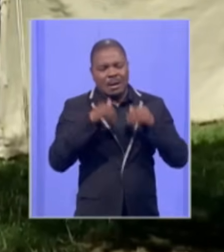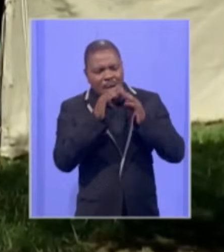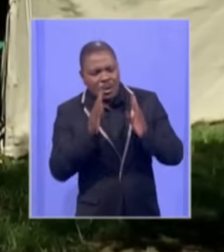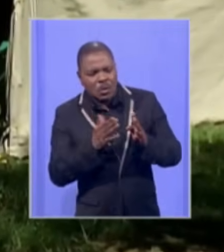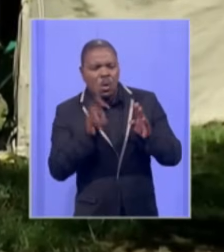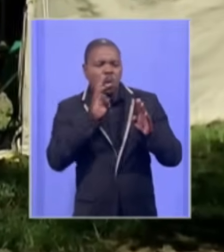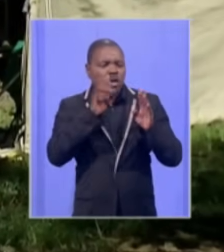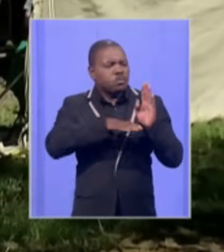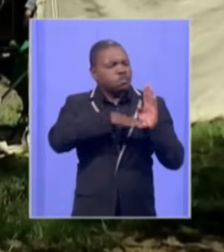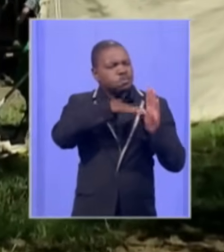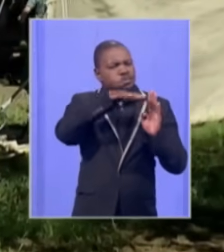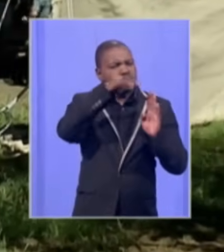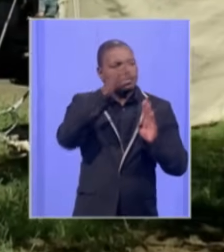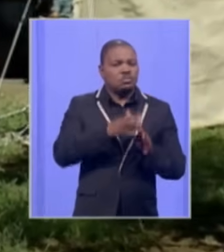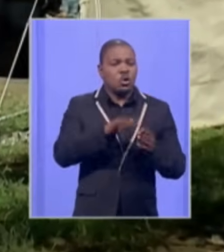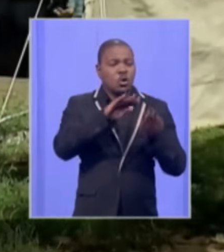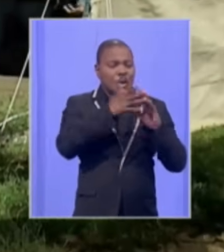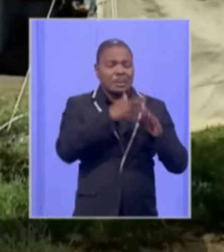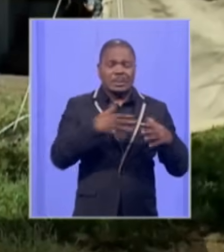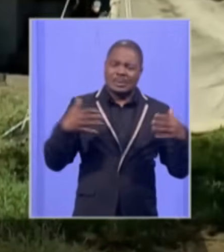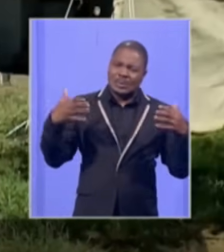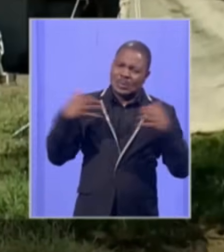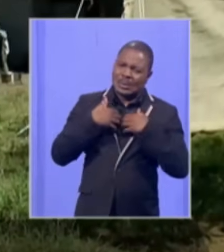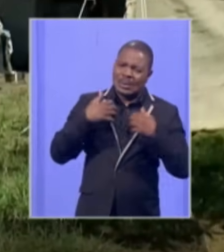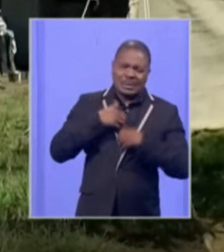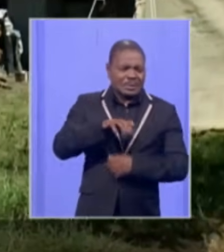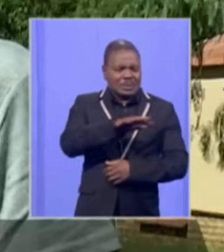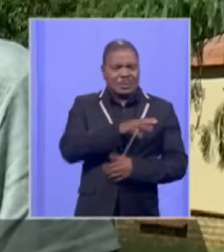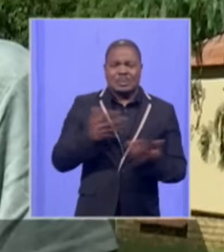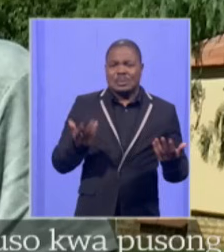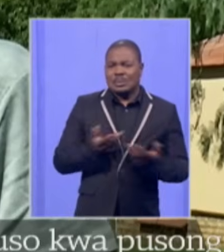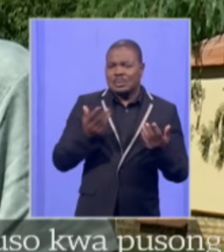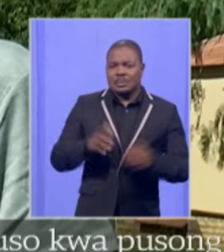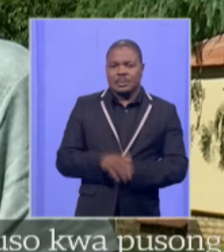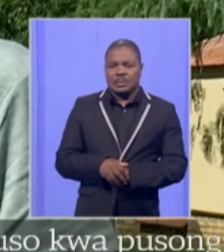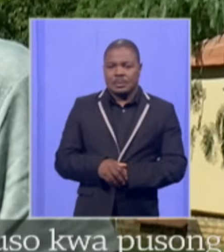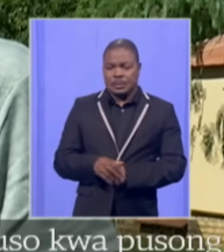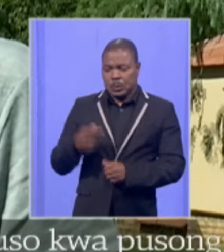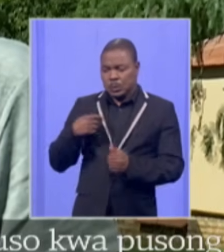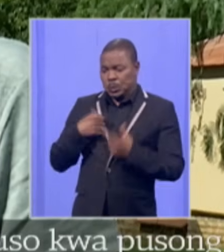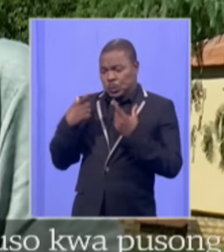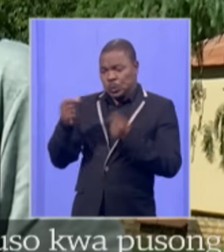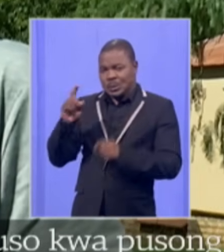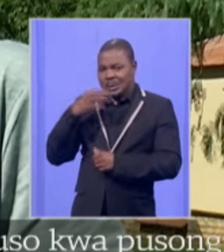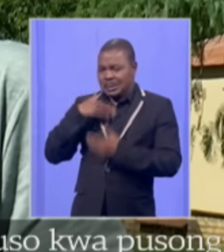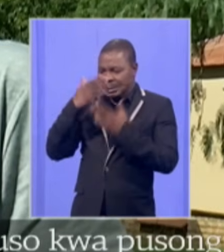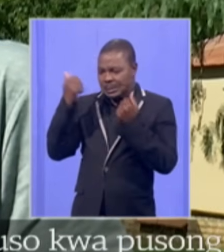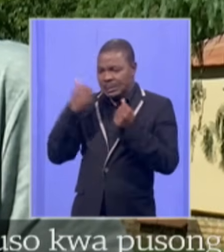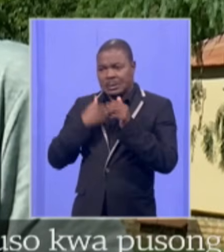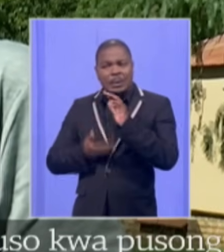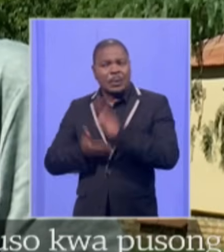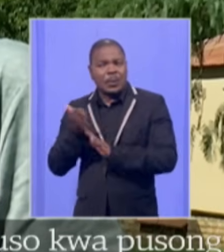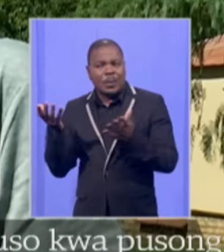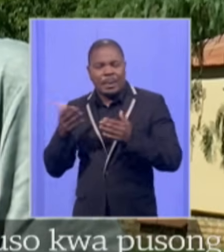bao ba gaeletsweng ba tshengwa thata ke seemo sa bona. We don't know what to do, where to